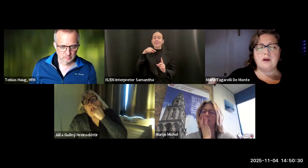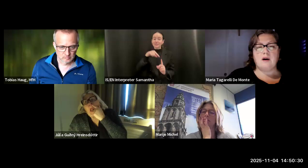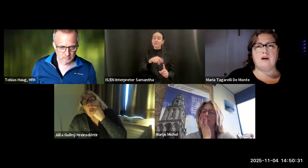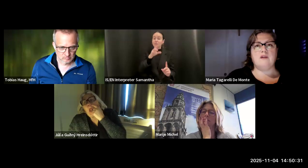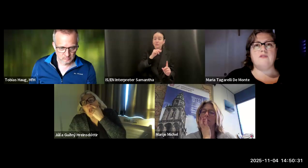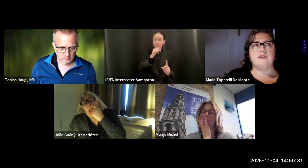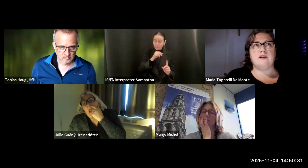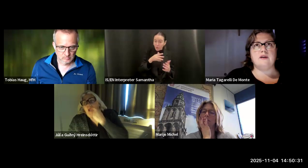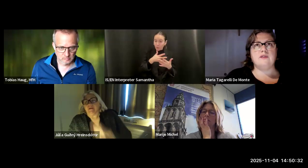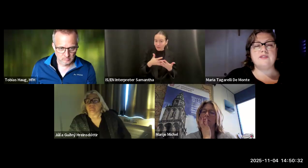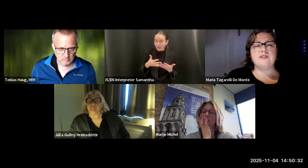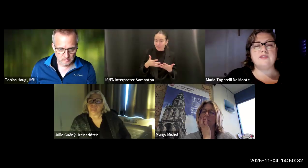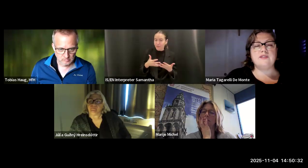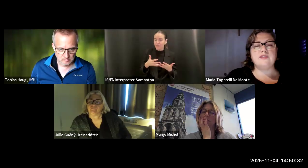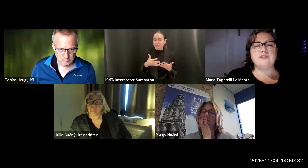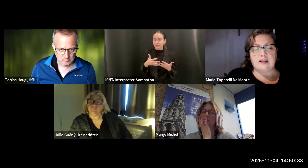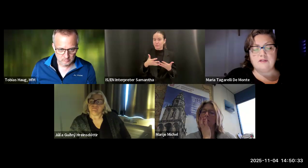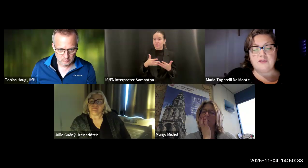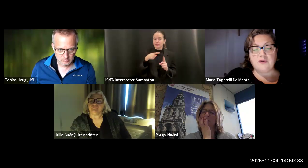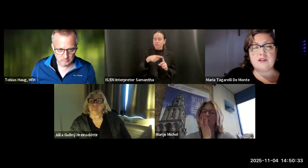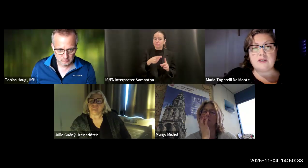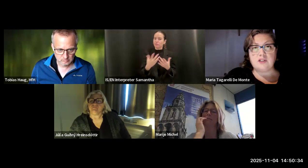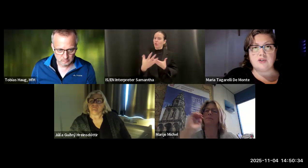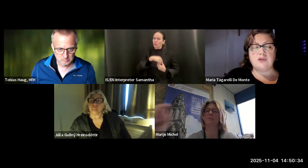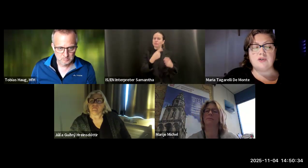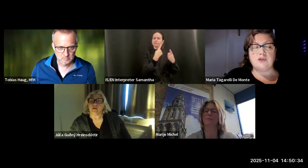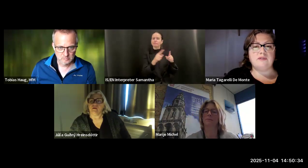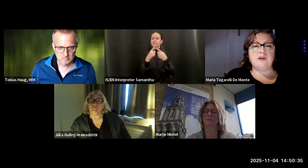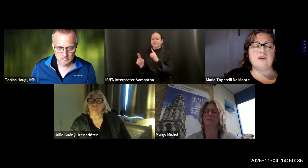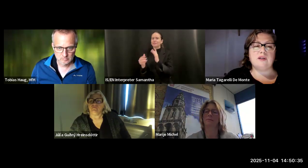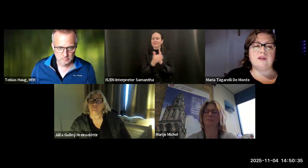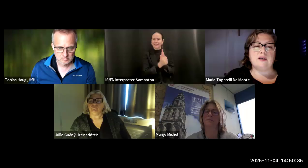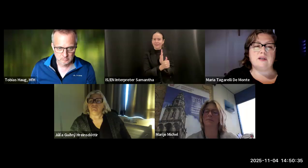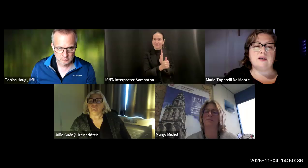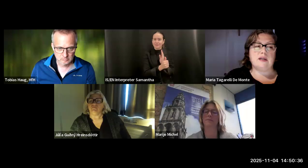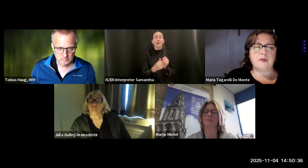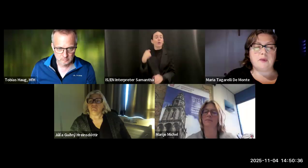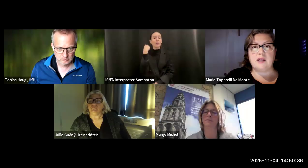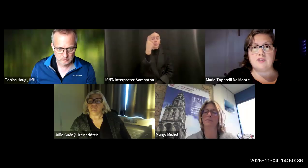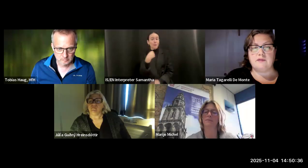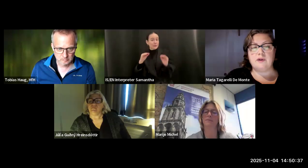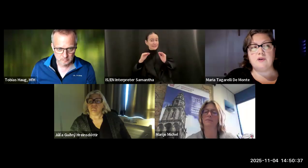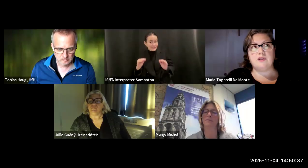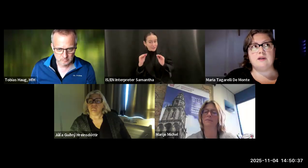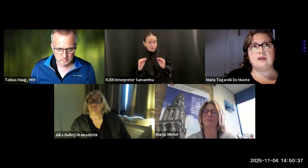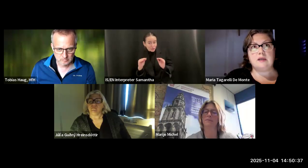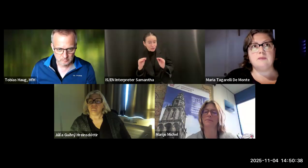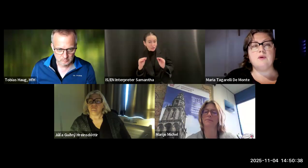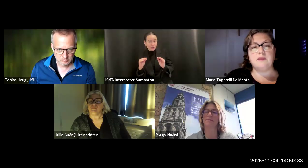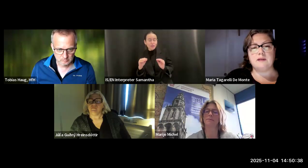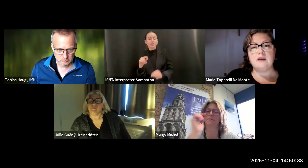a number of skills. And for the teacher, it is a very good occasion, a very